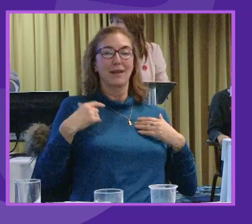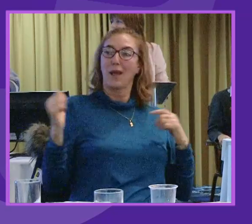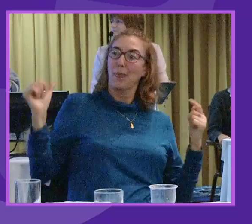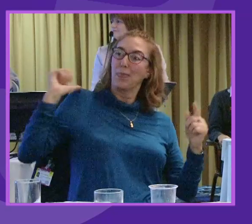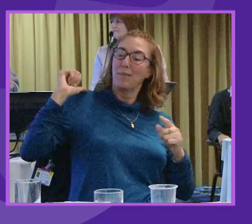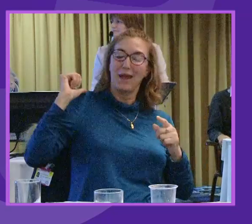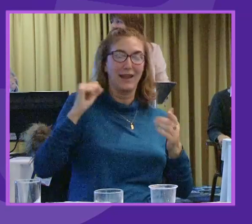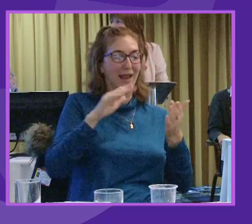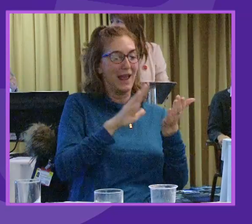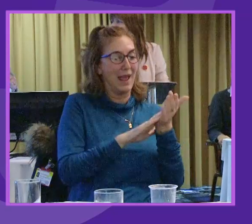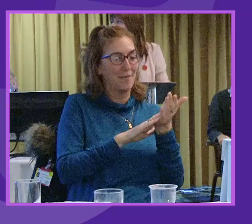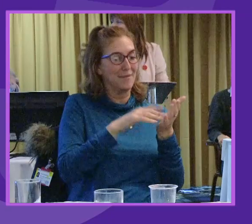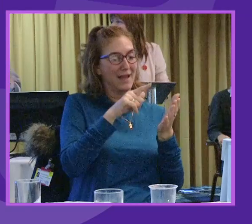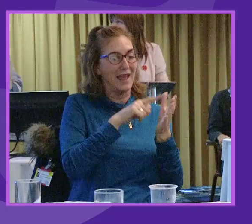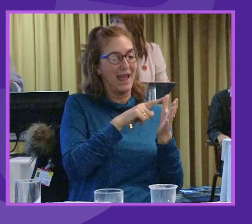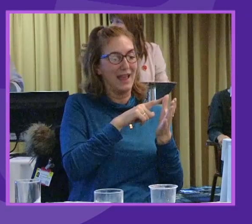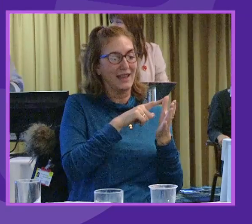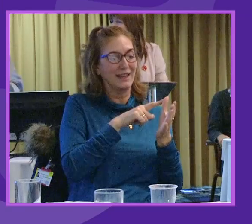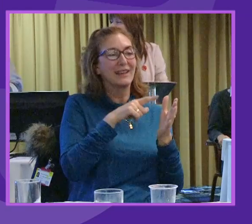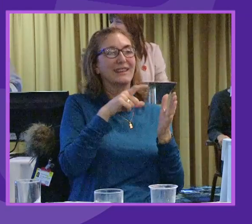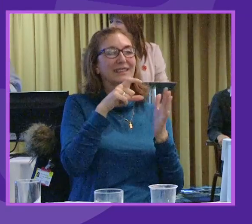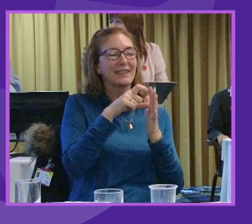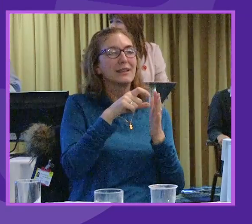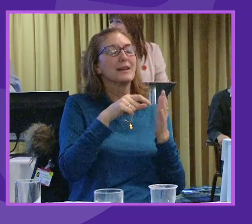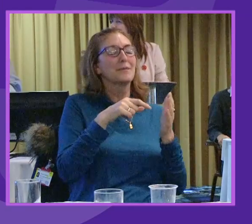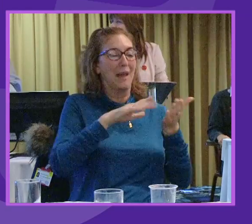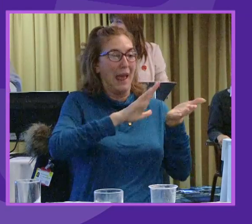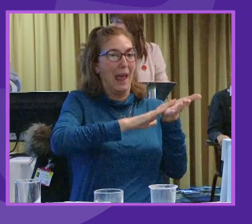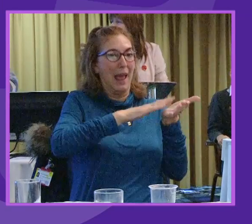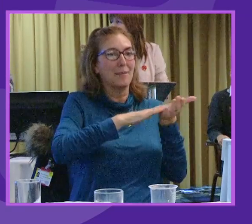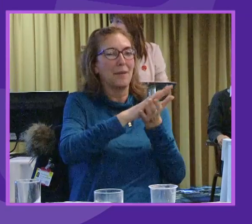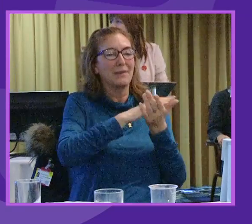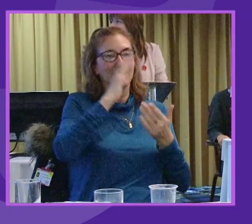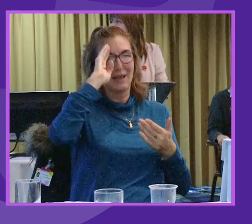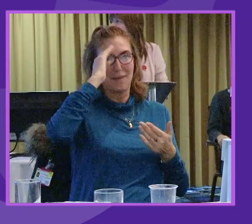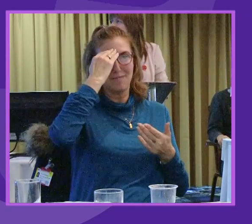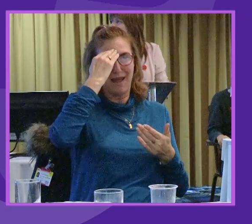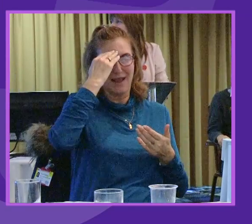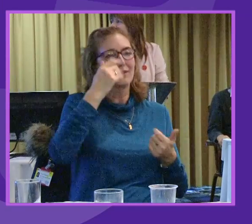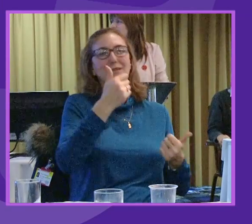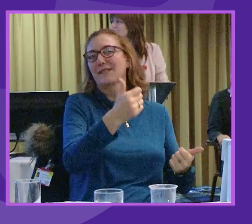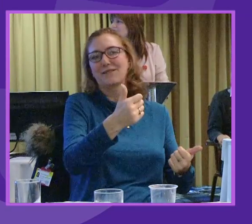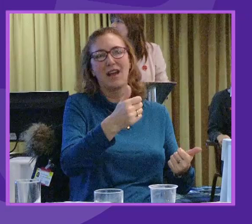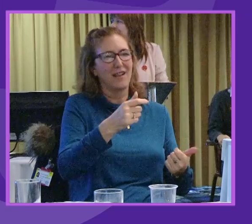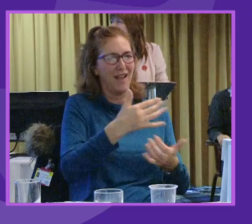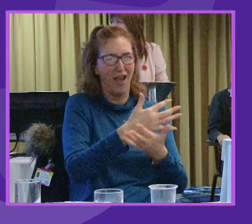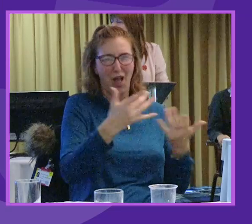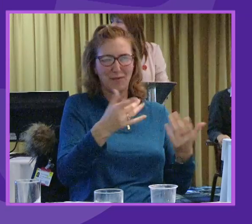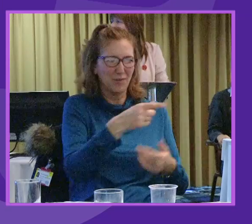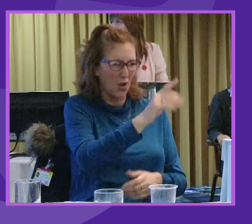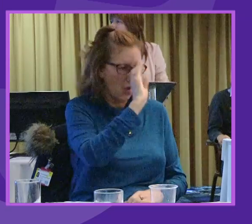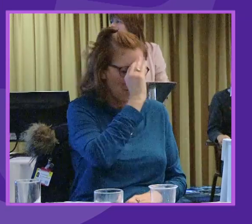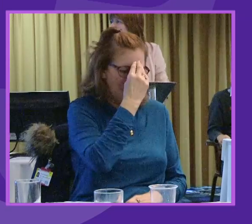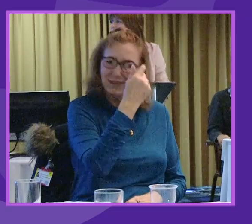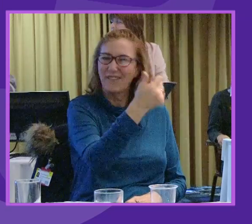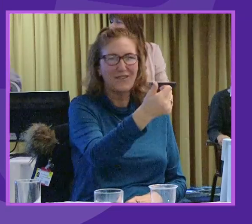got MAD. Mad means making a difference. I've been called a lot worse, so I think it's okay to be called mad. And I think we should